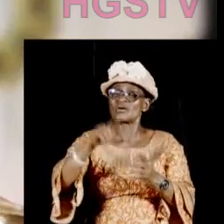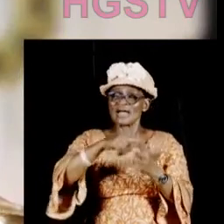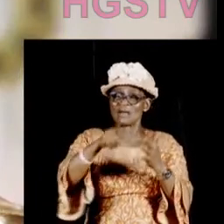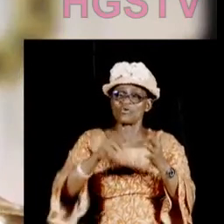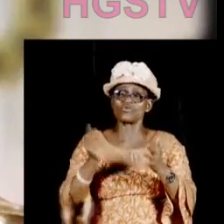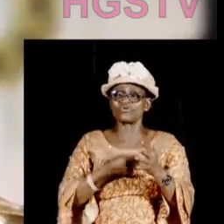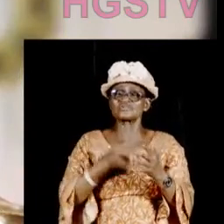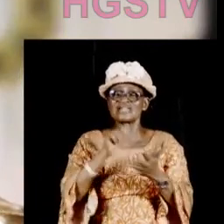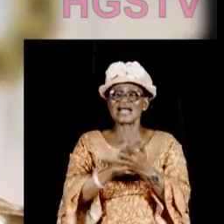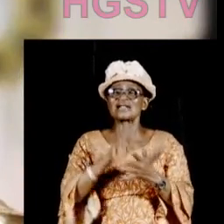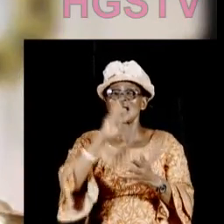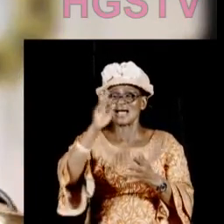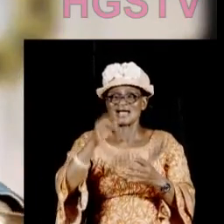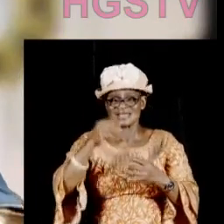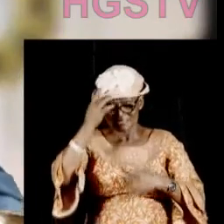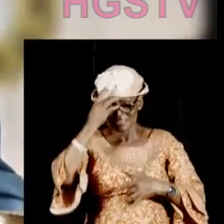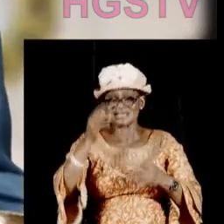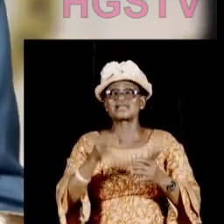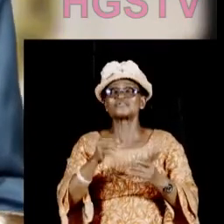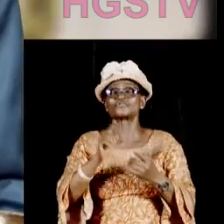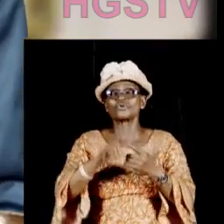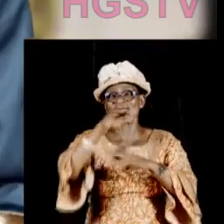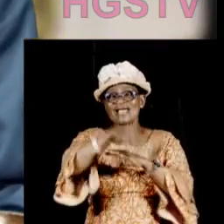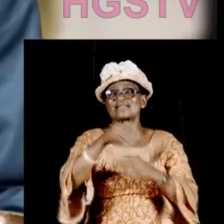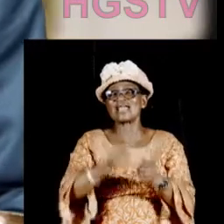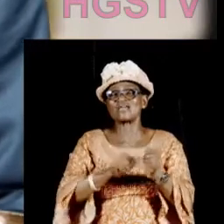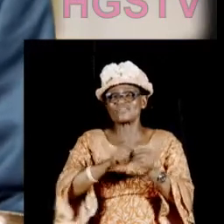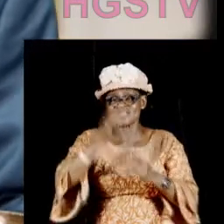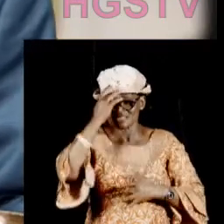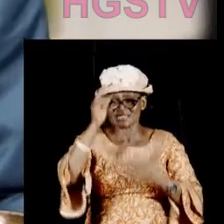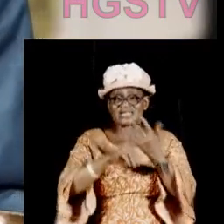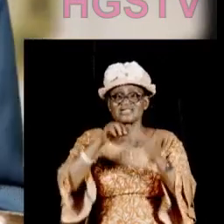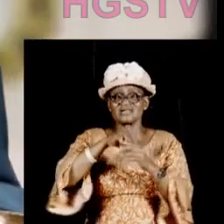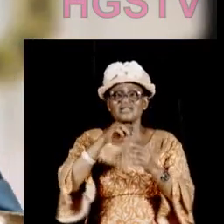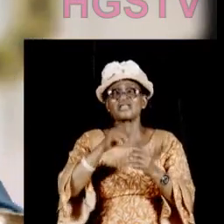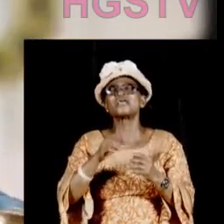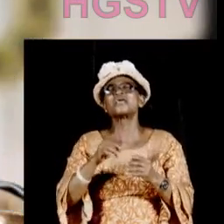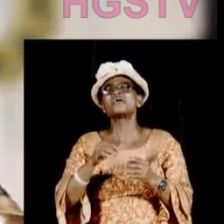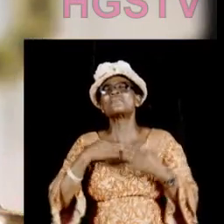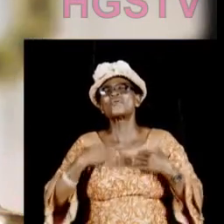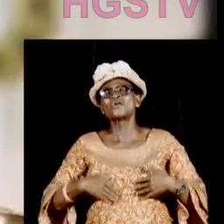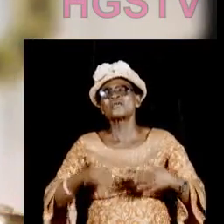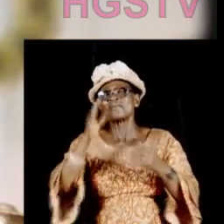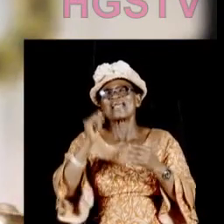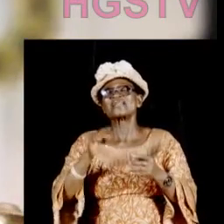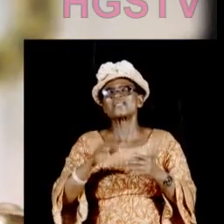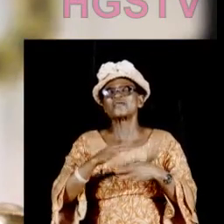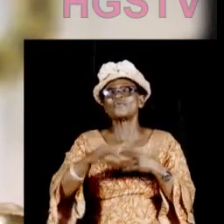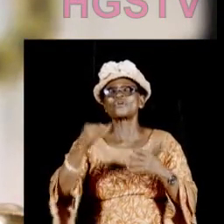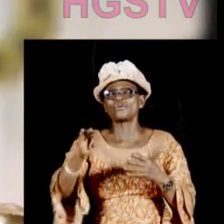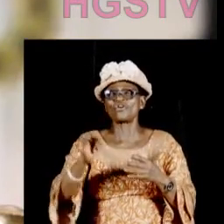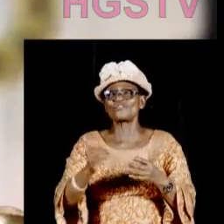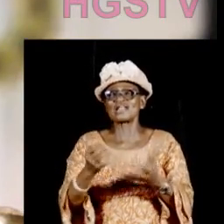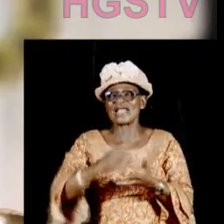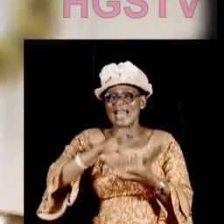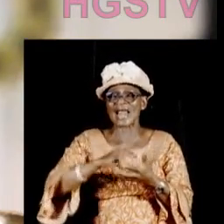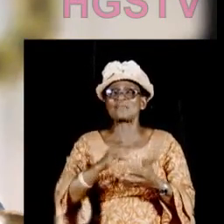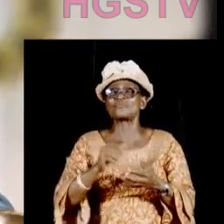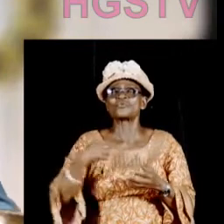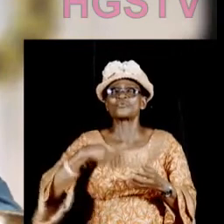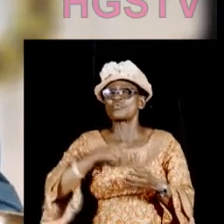tonight, every sickness in the body, by the blood of the Lamb, we flood them out in Jesus' name. Amen. Say, by